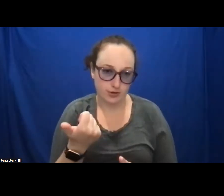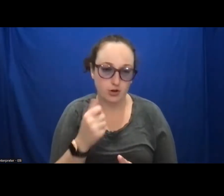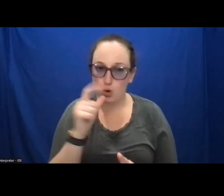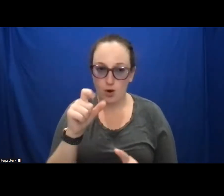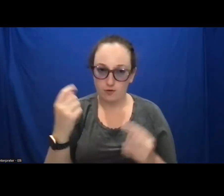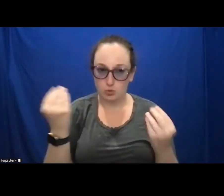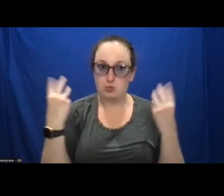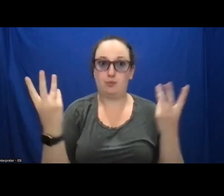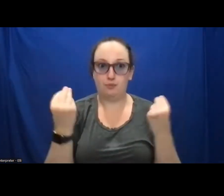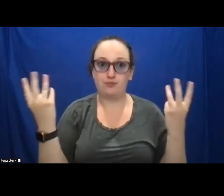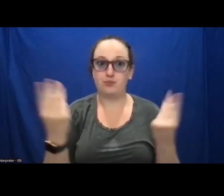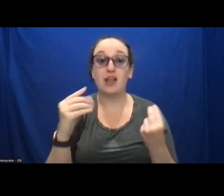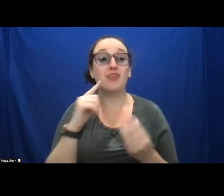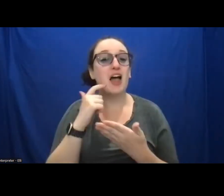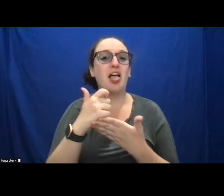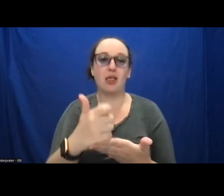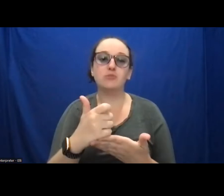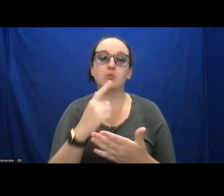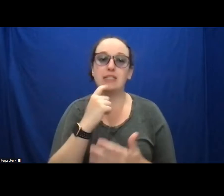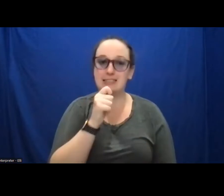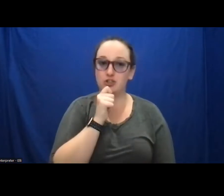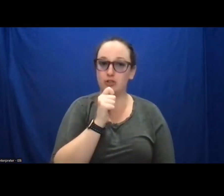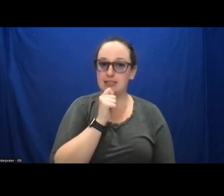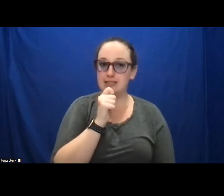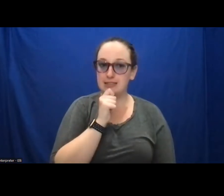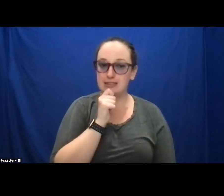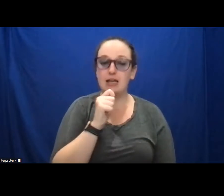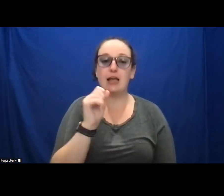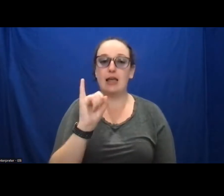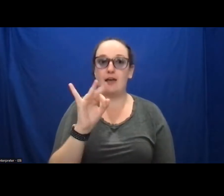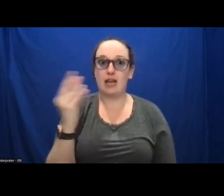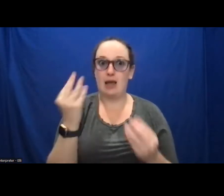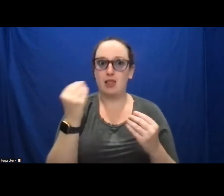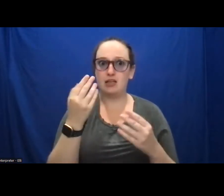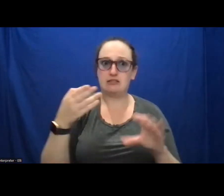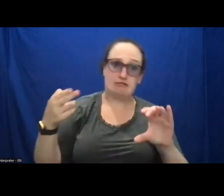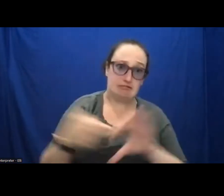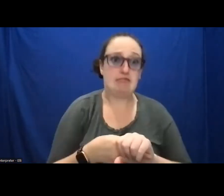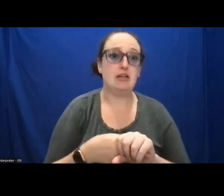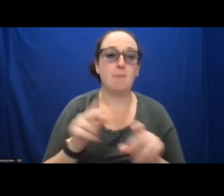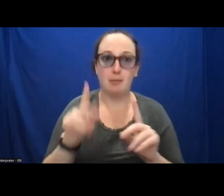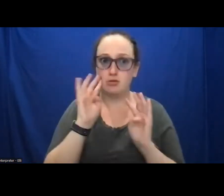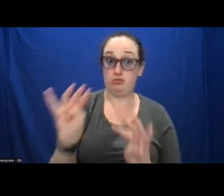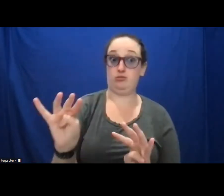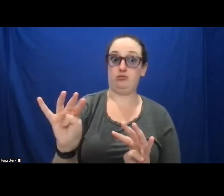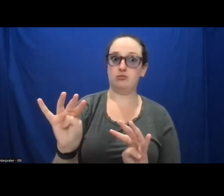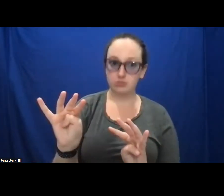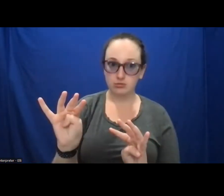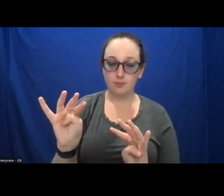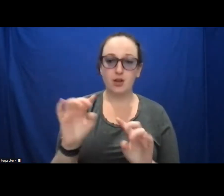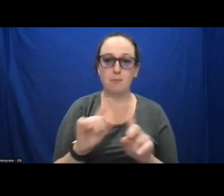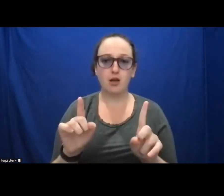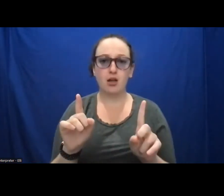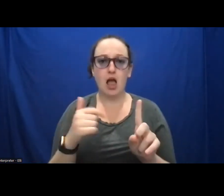with discreetness to go to the emergency department. But what I can do is, in the interest of time,